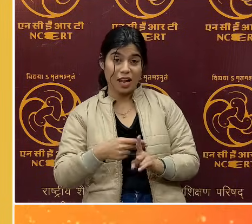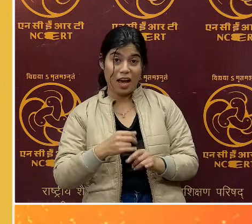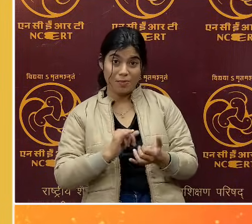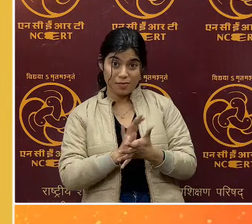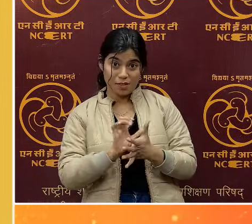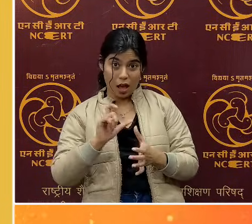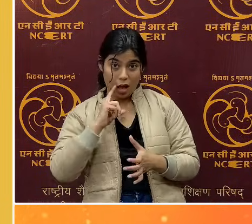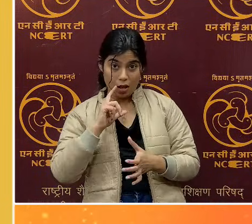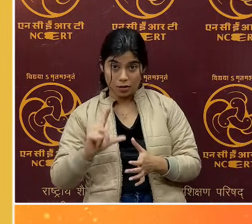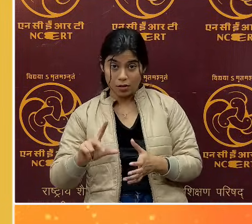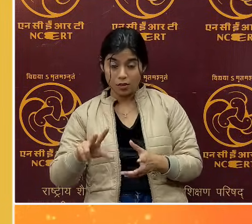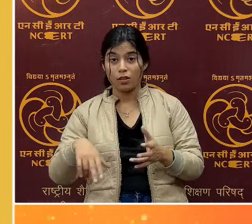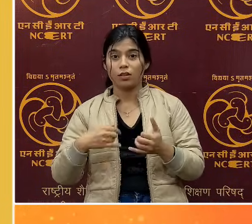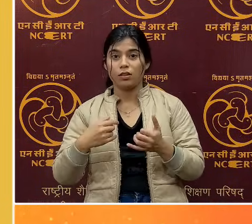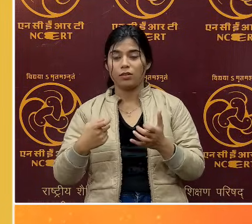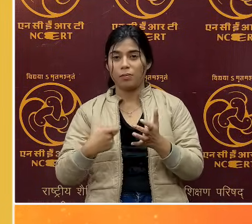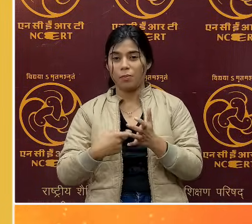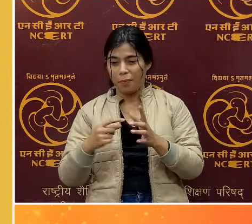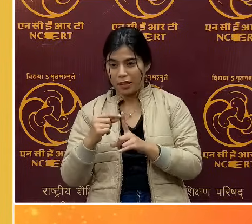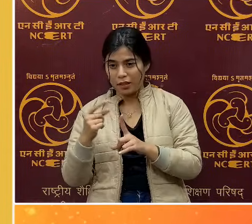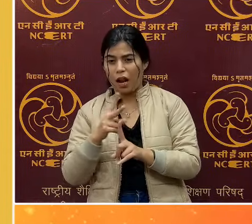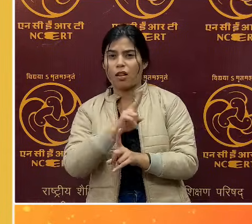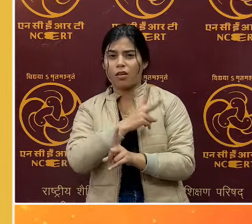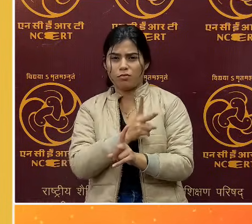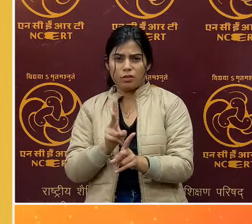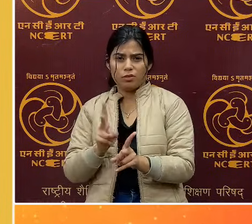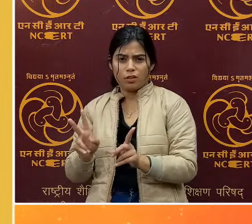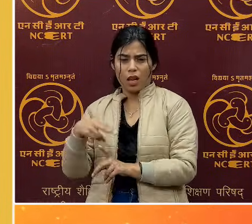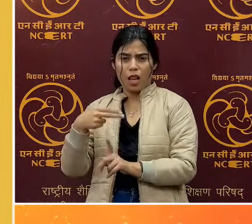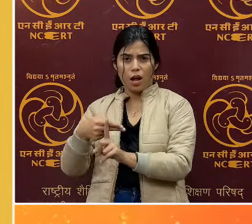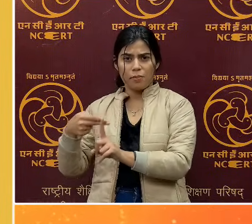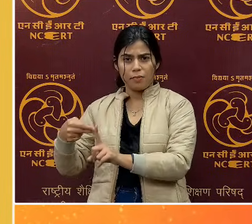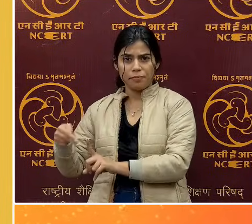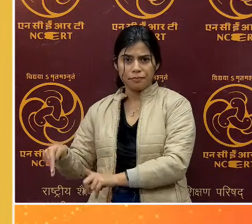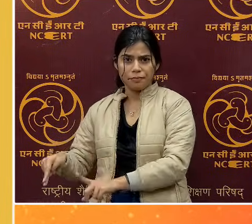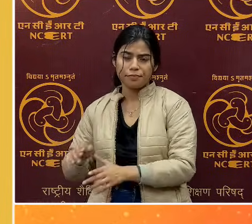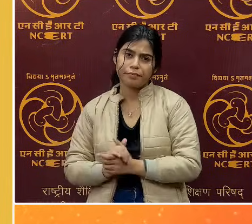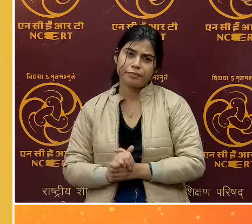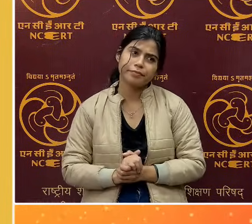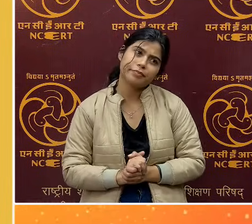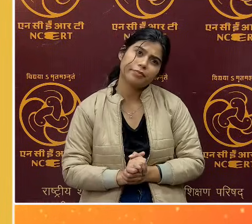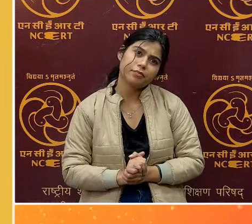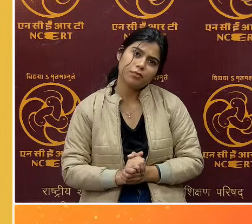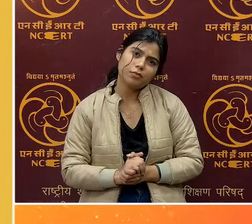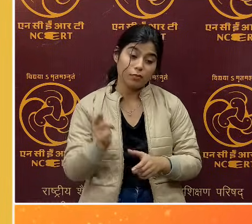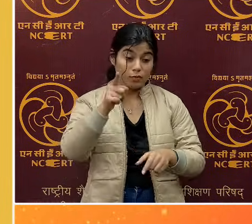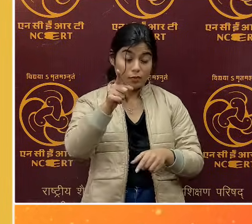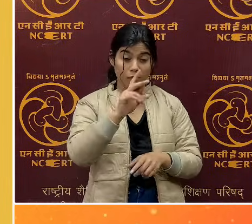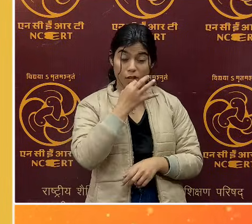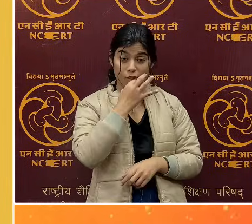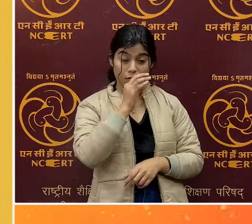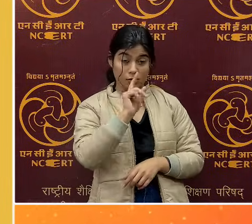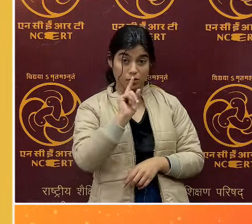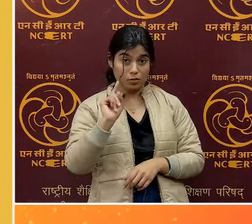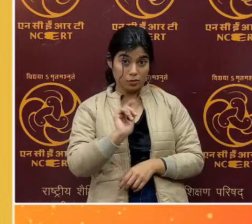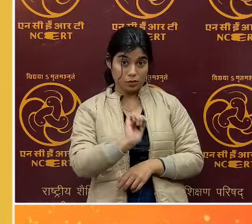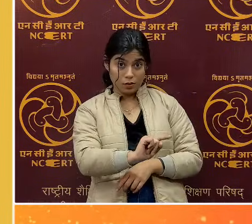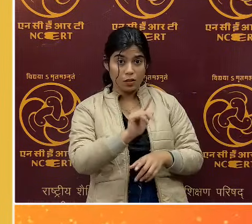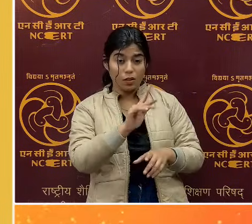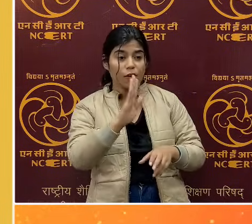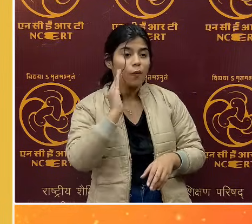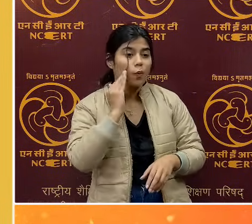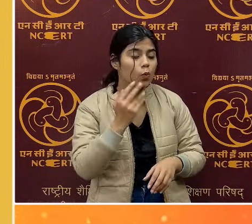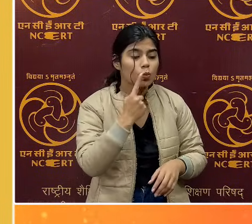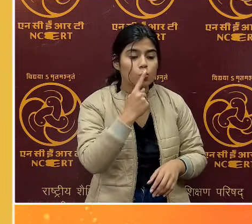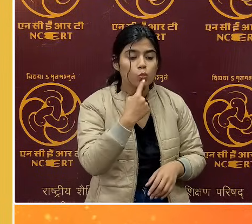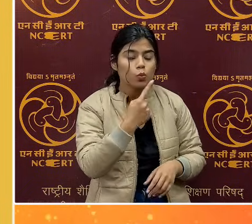and Kasima. They want to see the flame of the candle. So I'll ask you only which child will